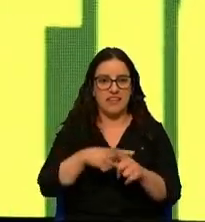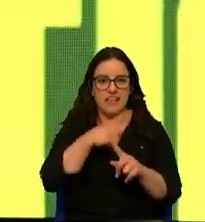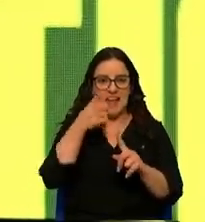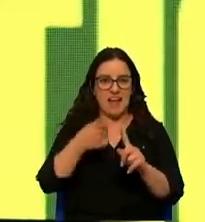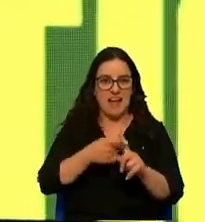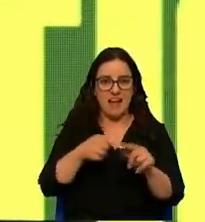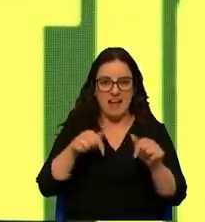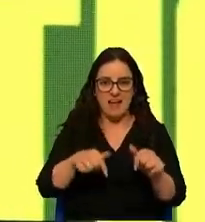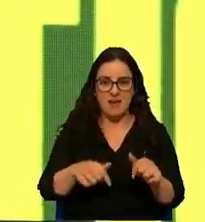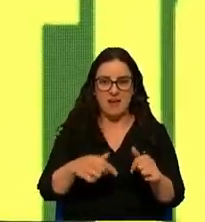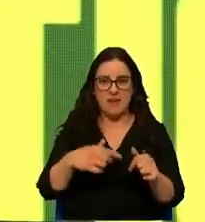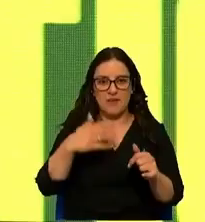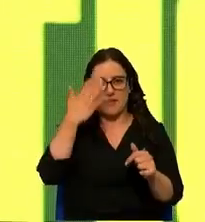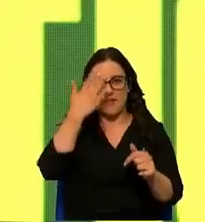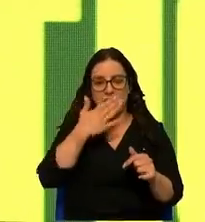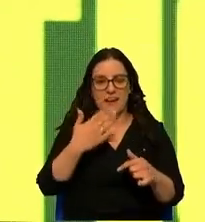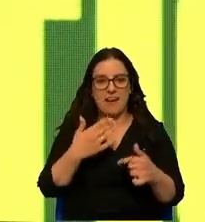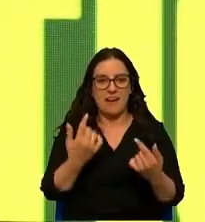day, because